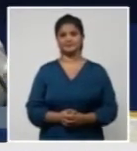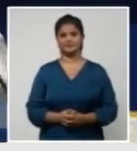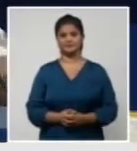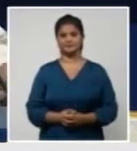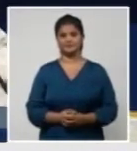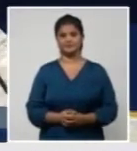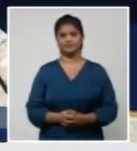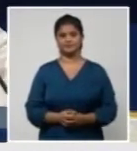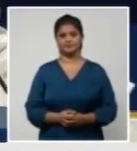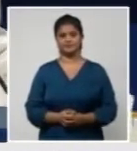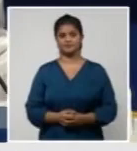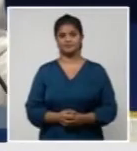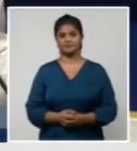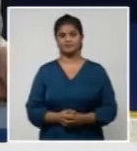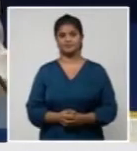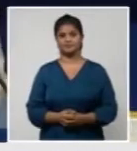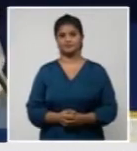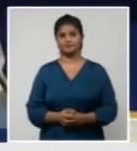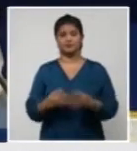cases.